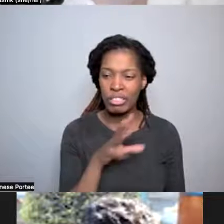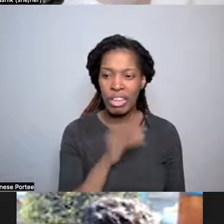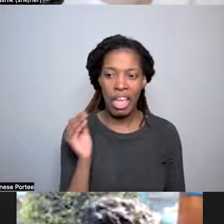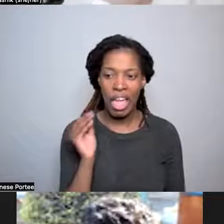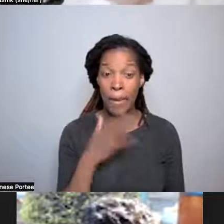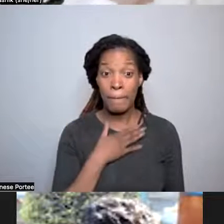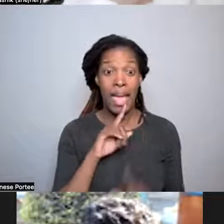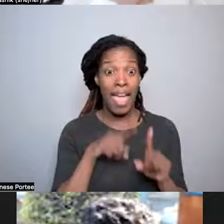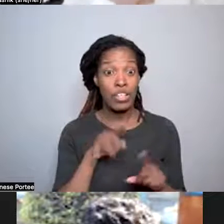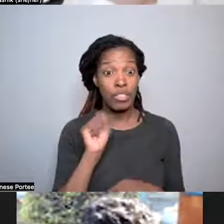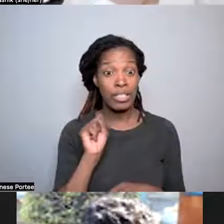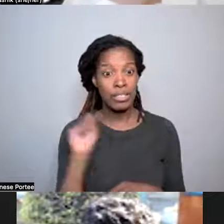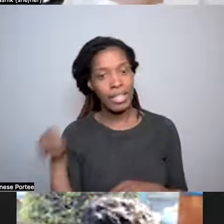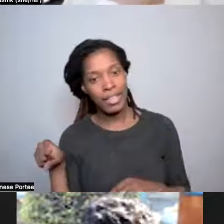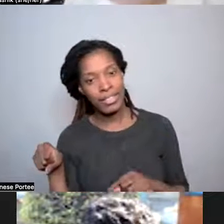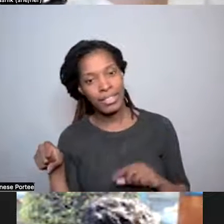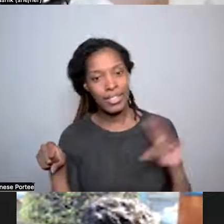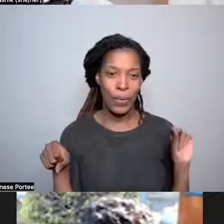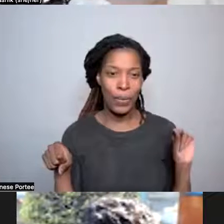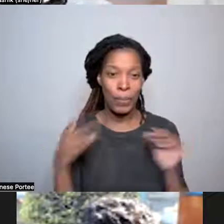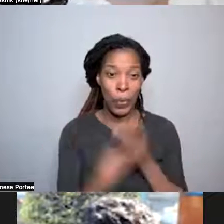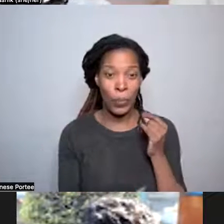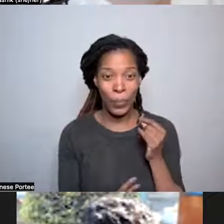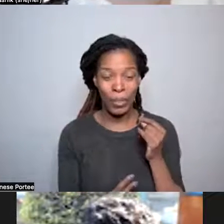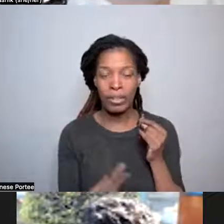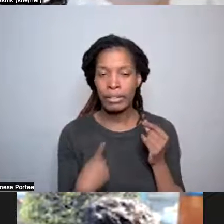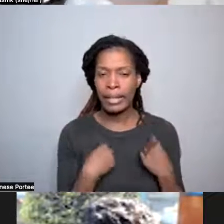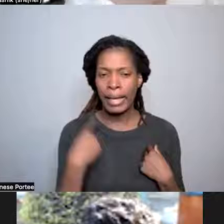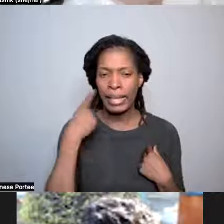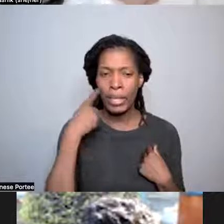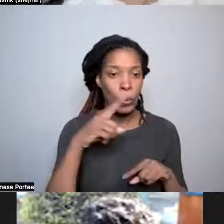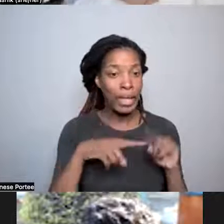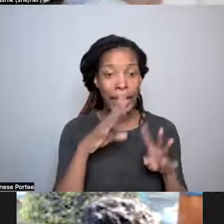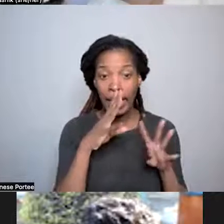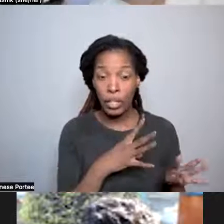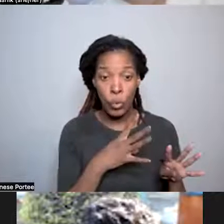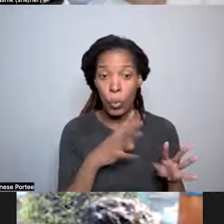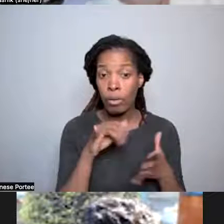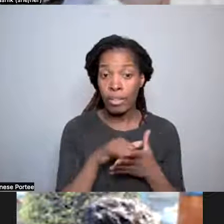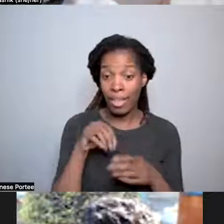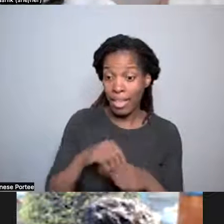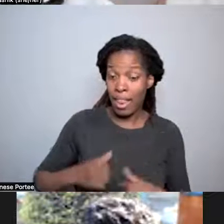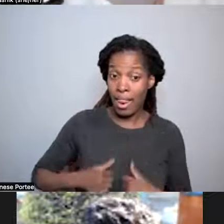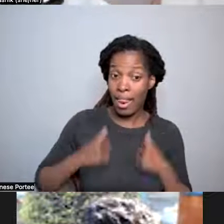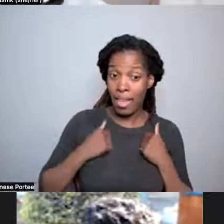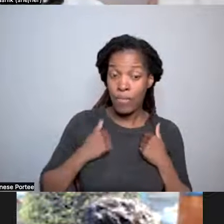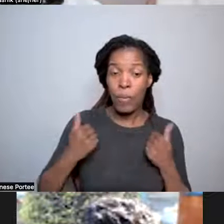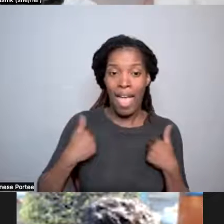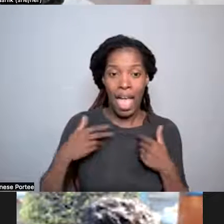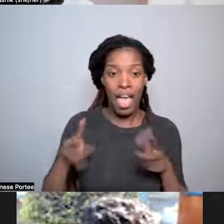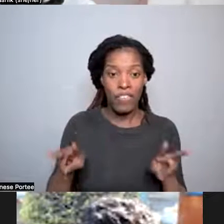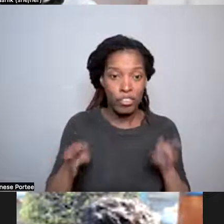my answer is yes and no. I think we cannot ignore the fact that in life there's greed, and there